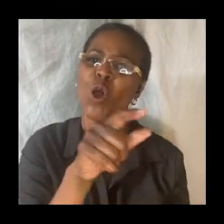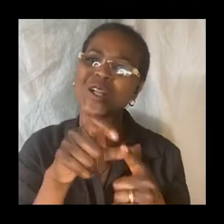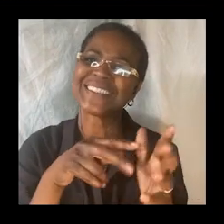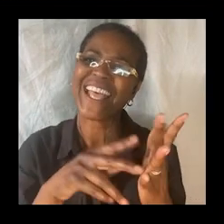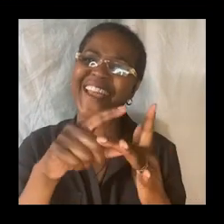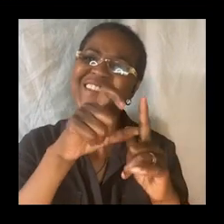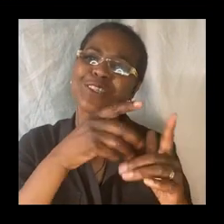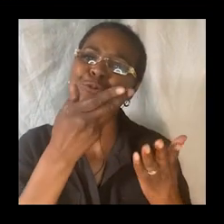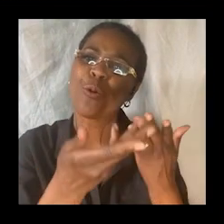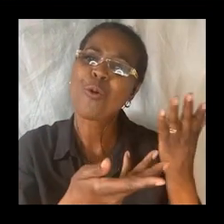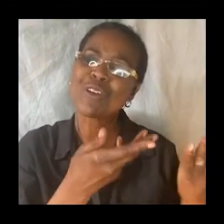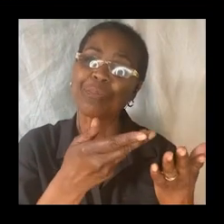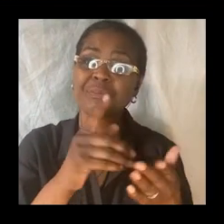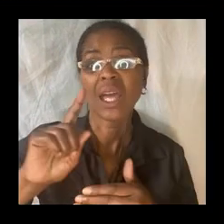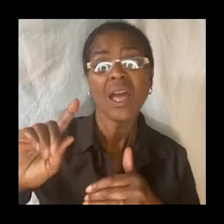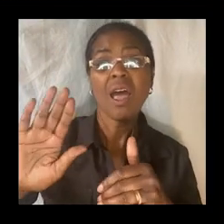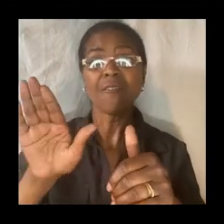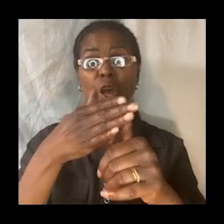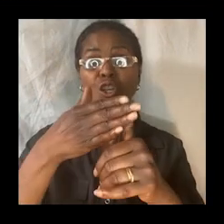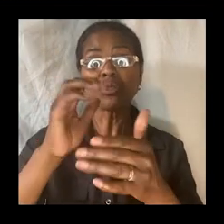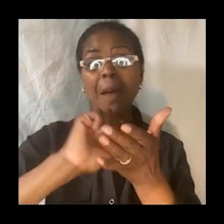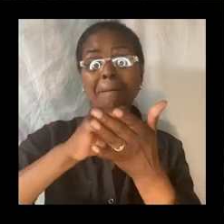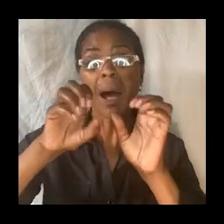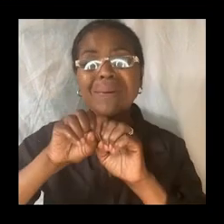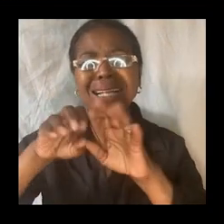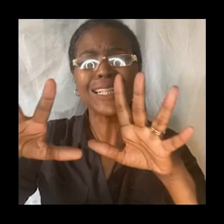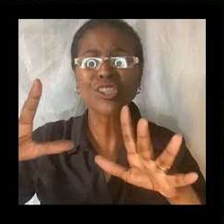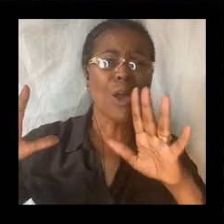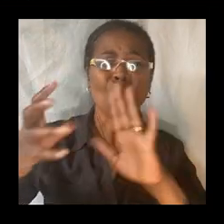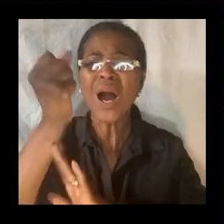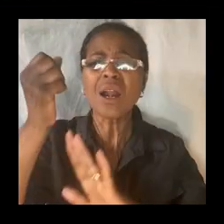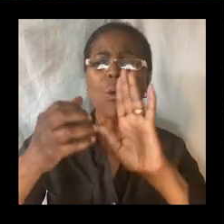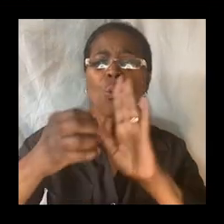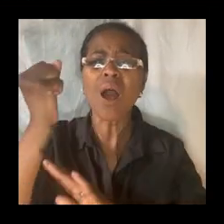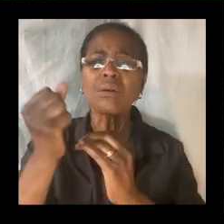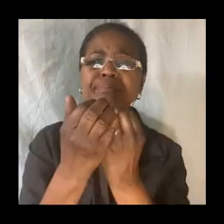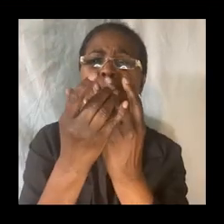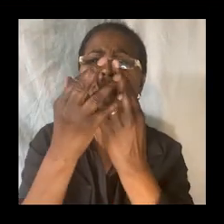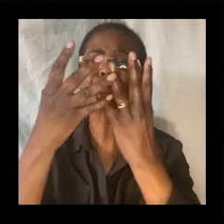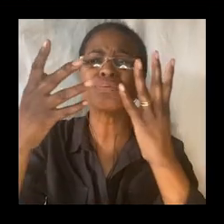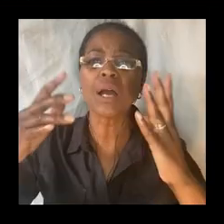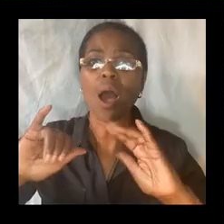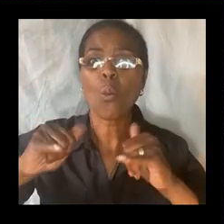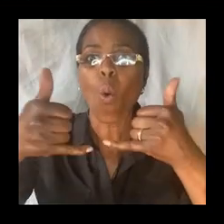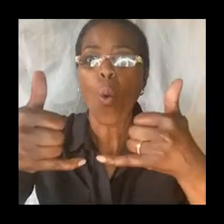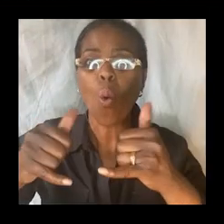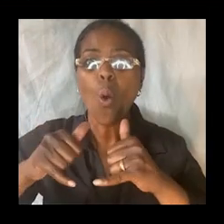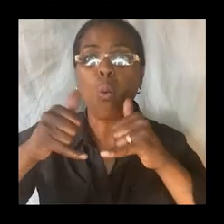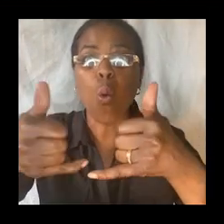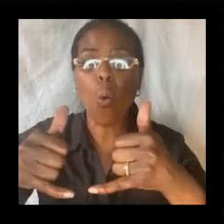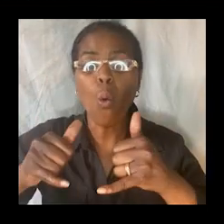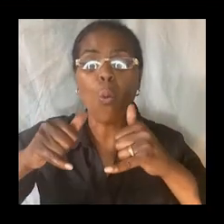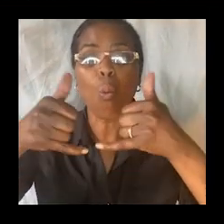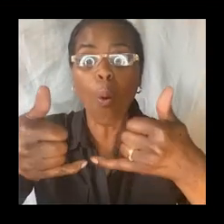published, won the Whitbread Award, it won the Carnegie Medal, and it catapulted David as a